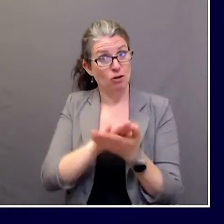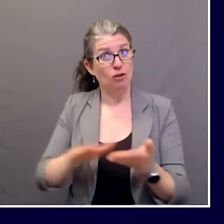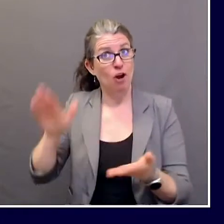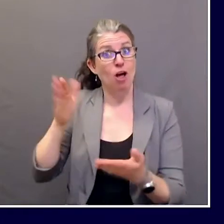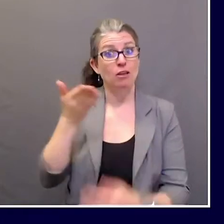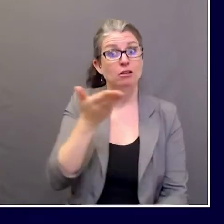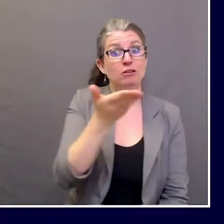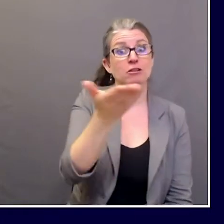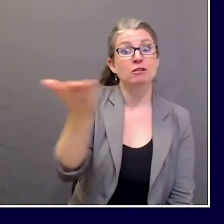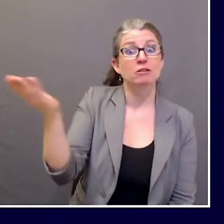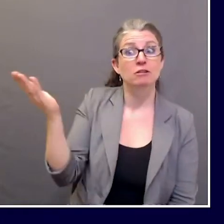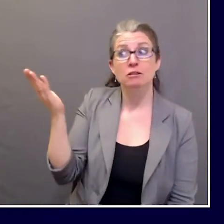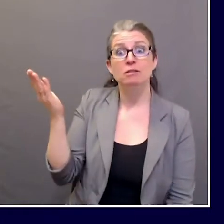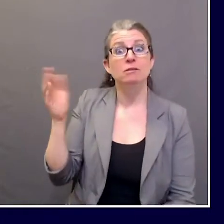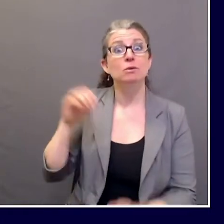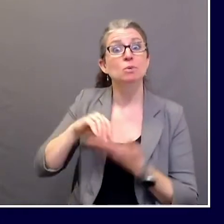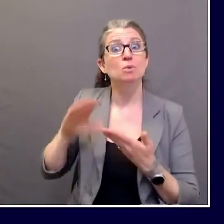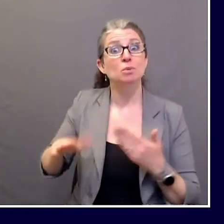is that concerning?